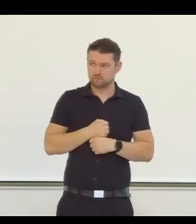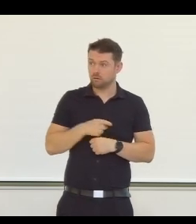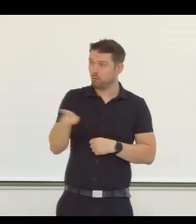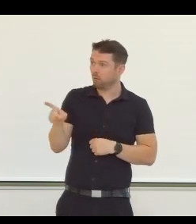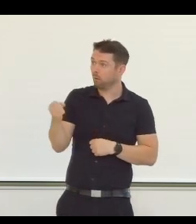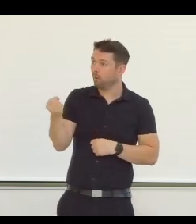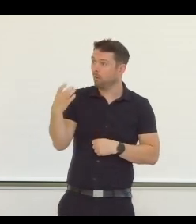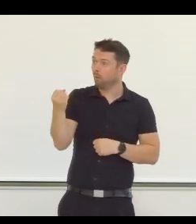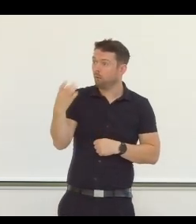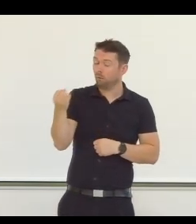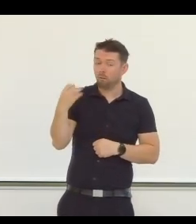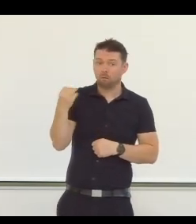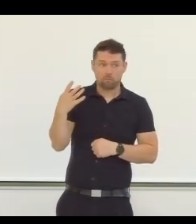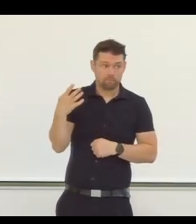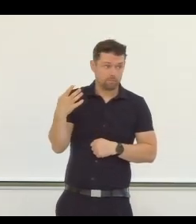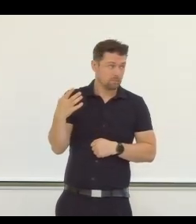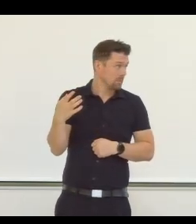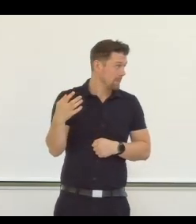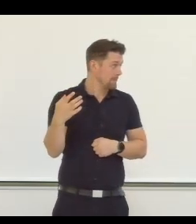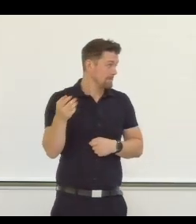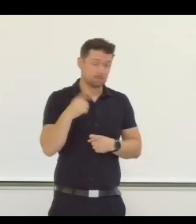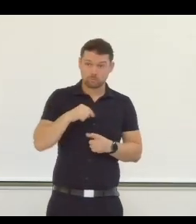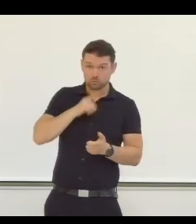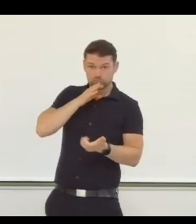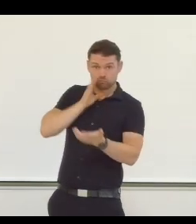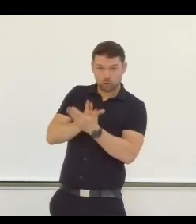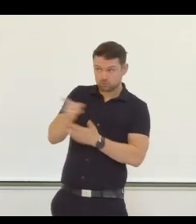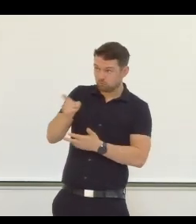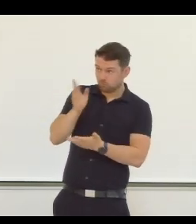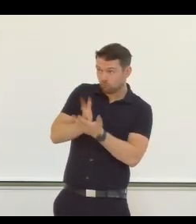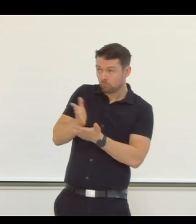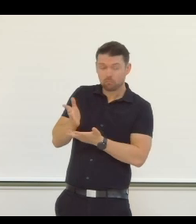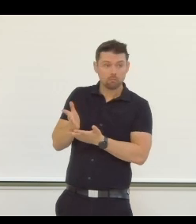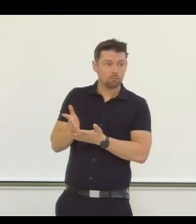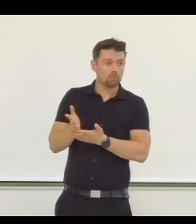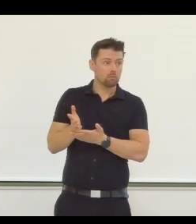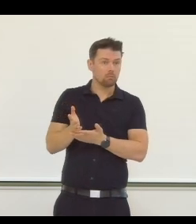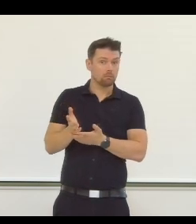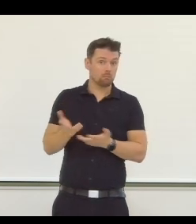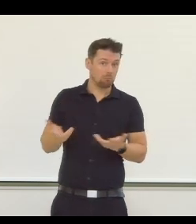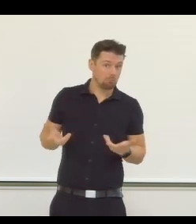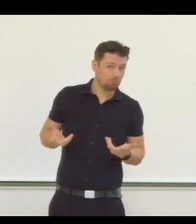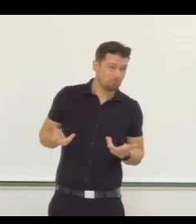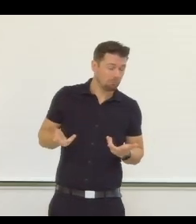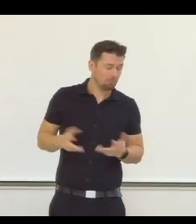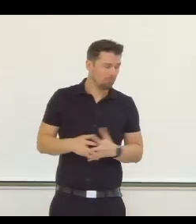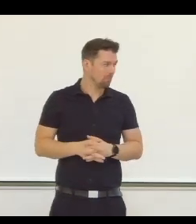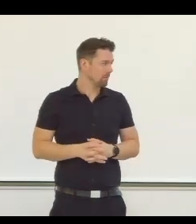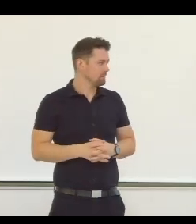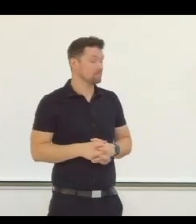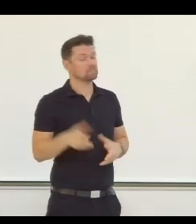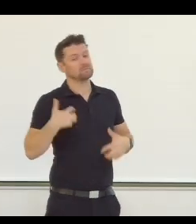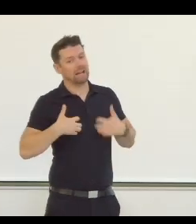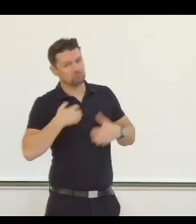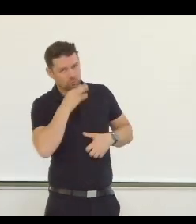is stressing you even more. Are you really trusting the artificial intelligence that tells you what to do? Very interesting